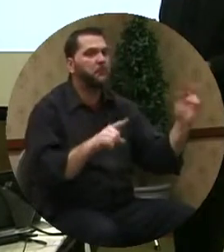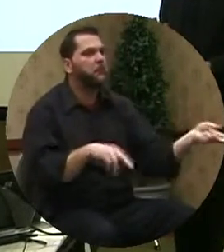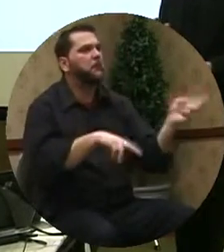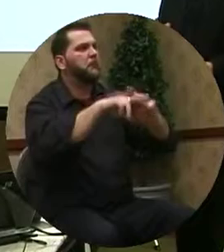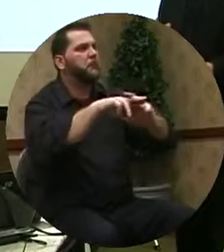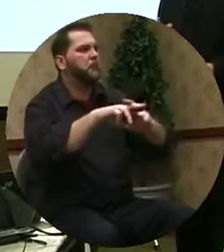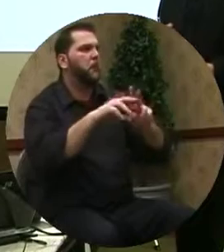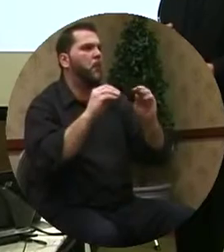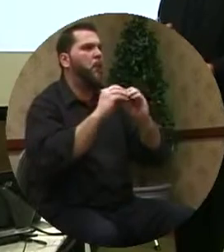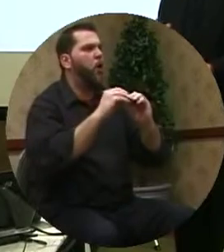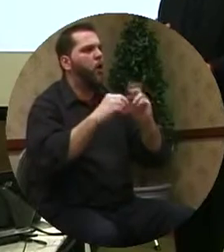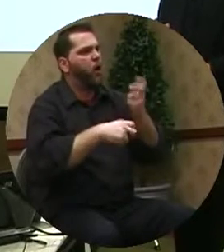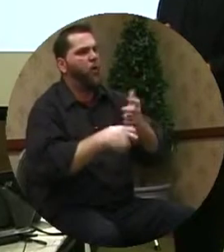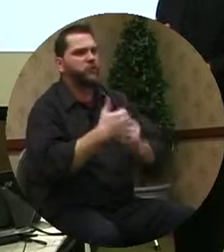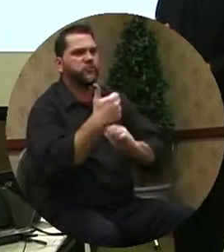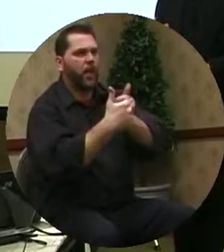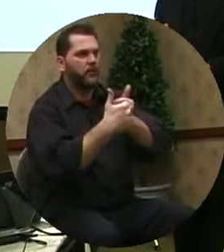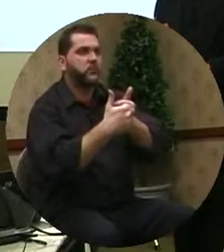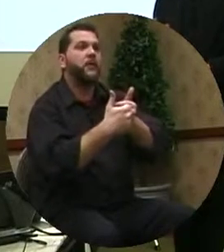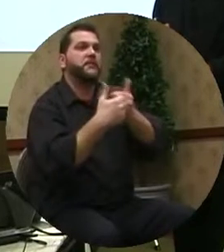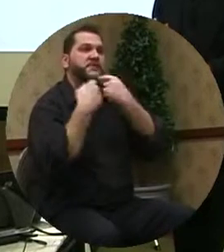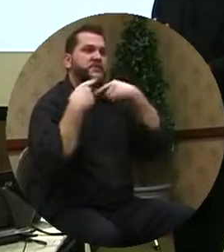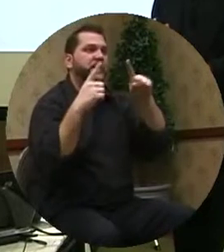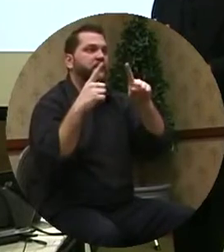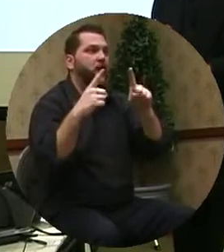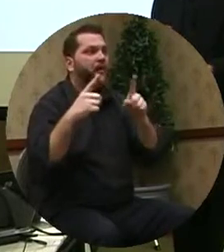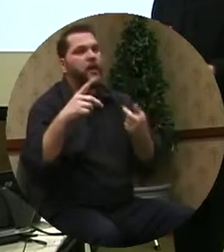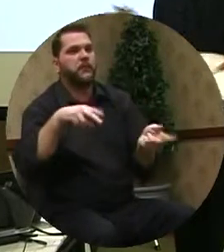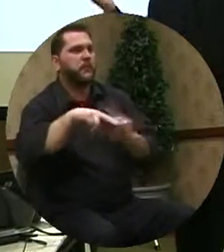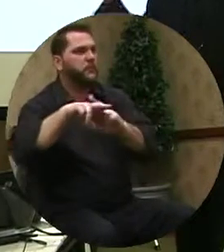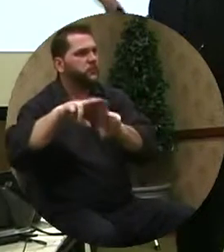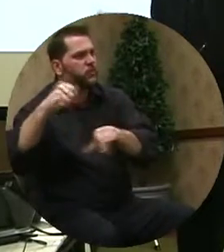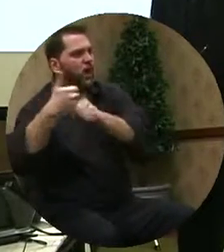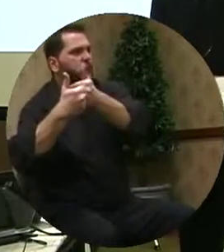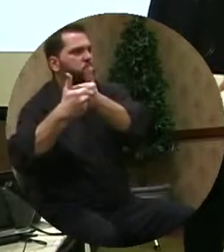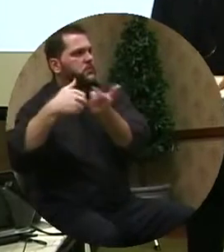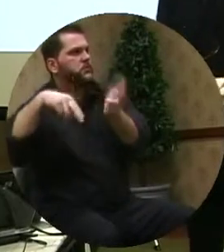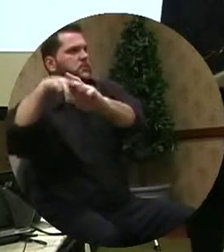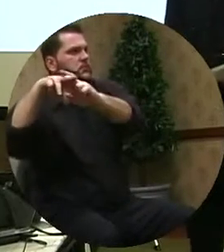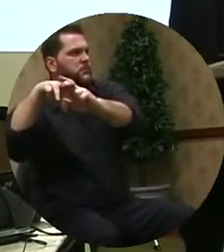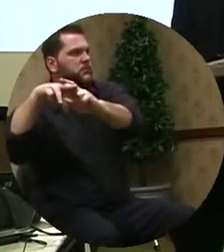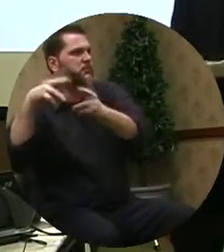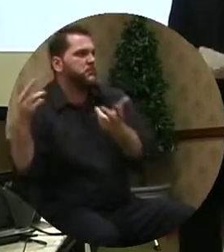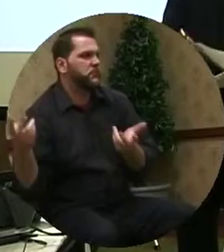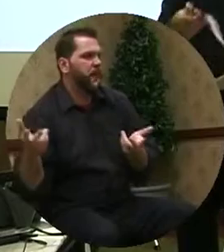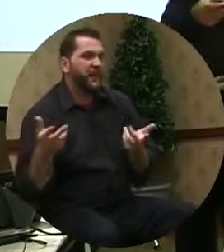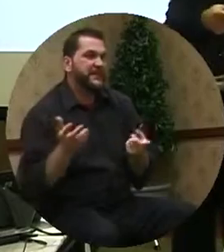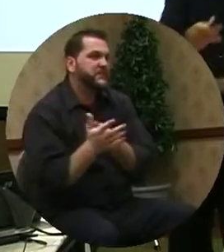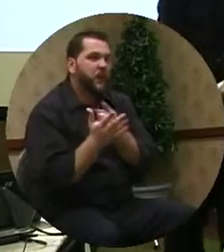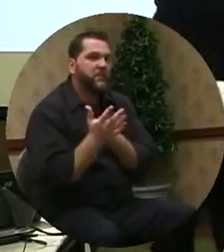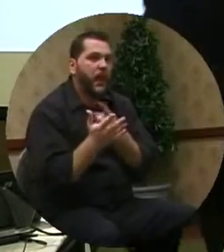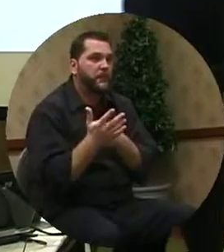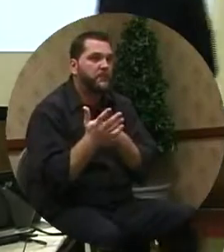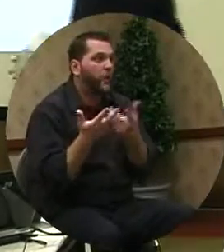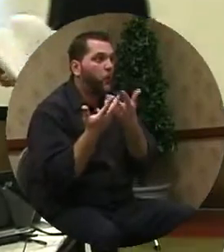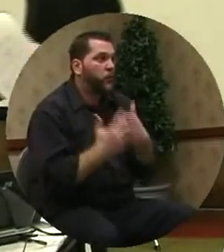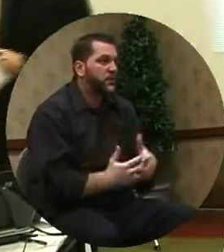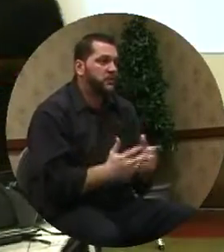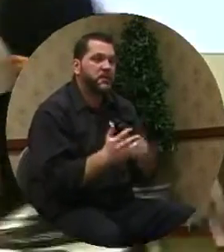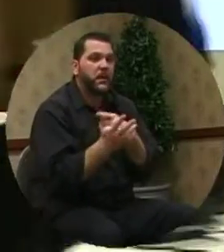it? Because you may have something, if it's physically unsafe, that's not even an option.